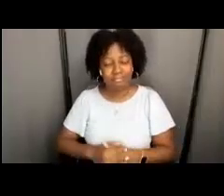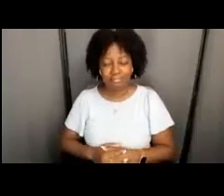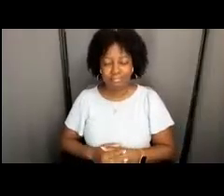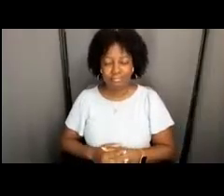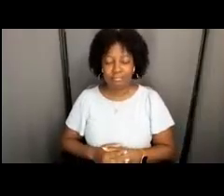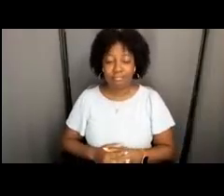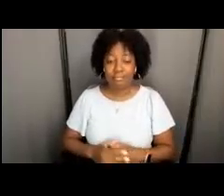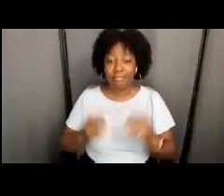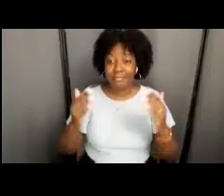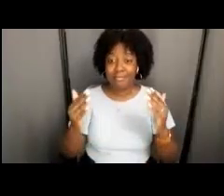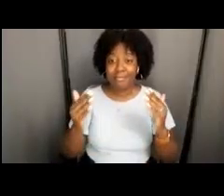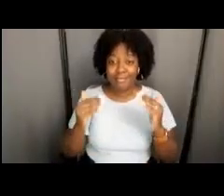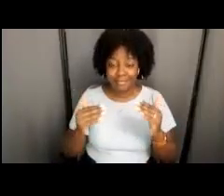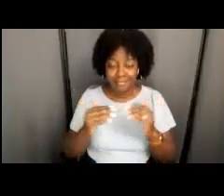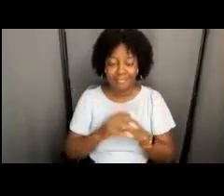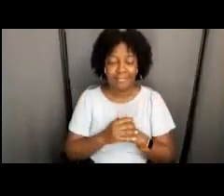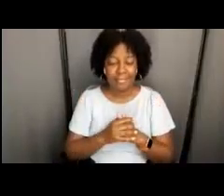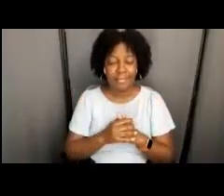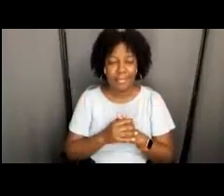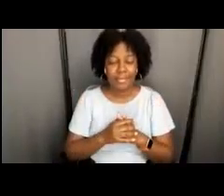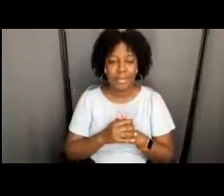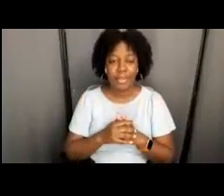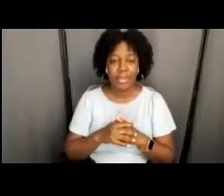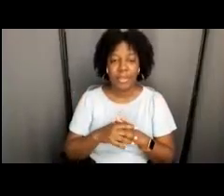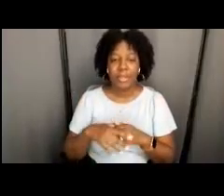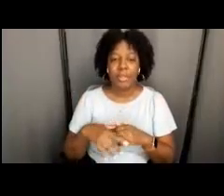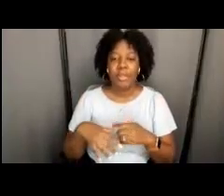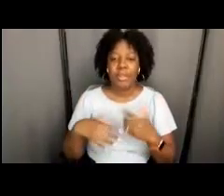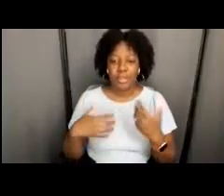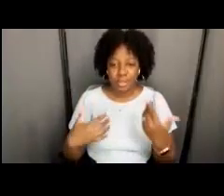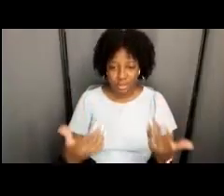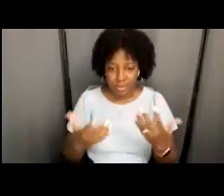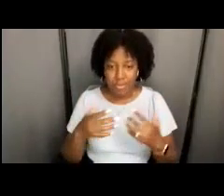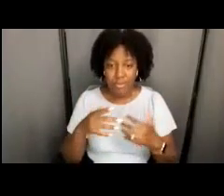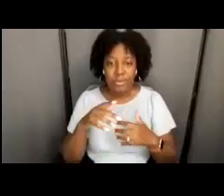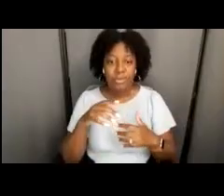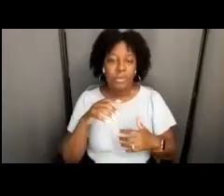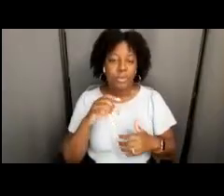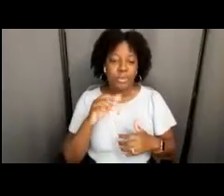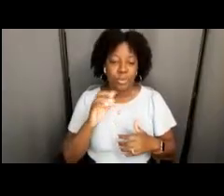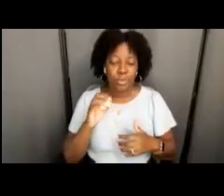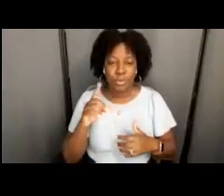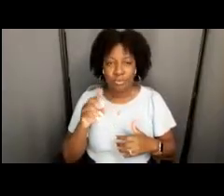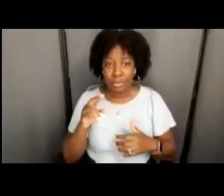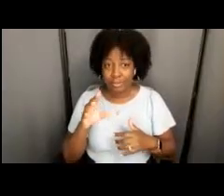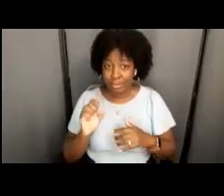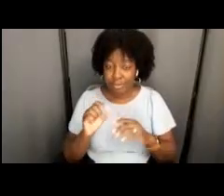Okay, once the key score drivers are clear, you know, try to wrap up the discussion.